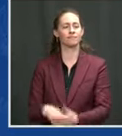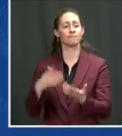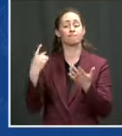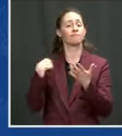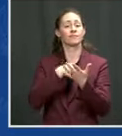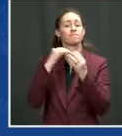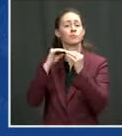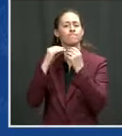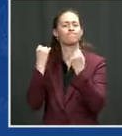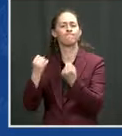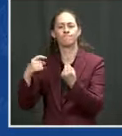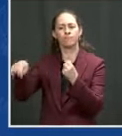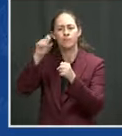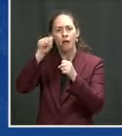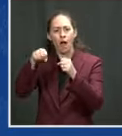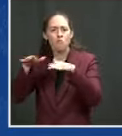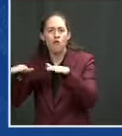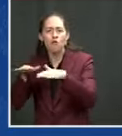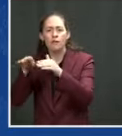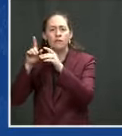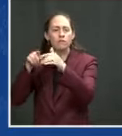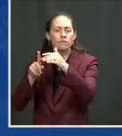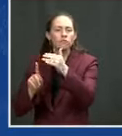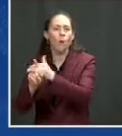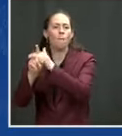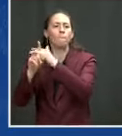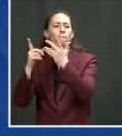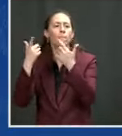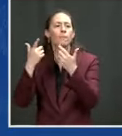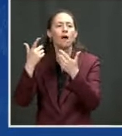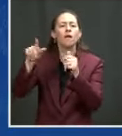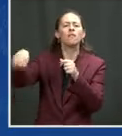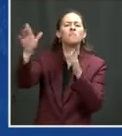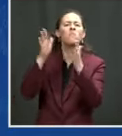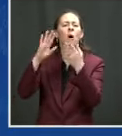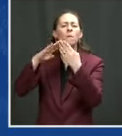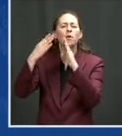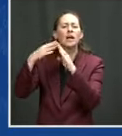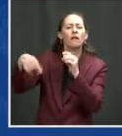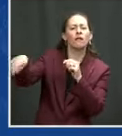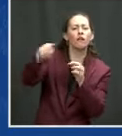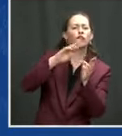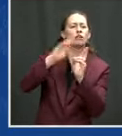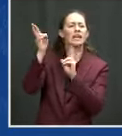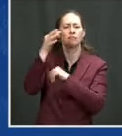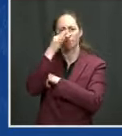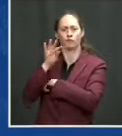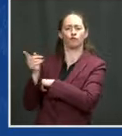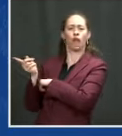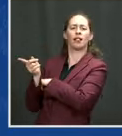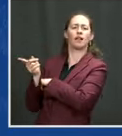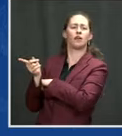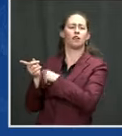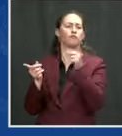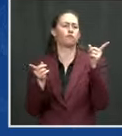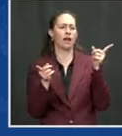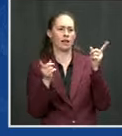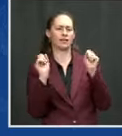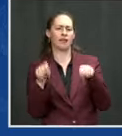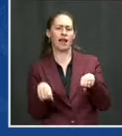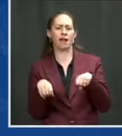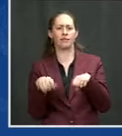community. So it allows people in smaller communities to have it in their community, and they know when it's coming. We're seeing it